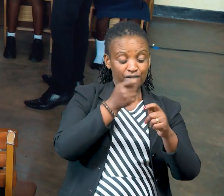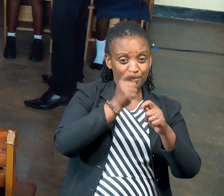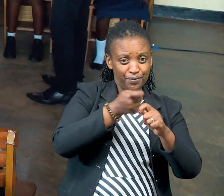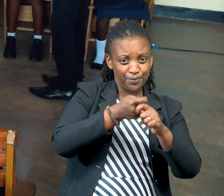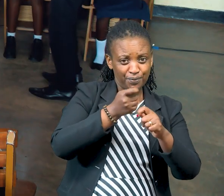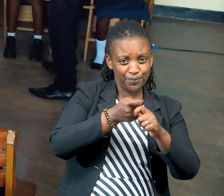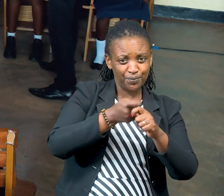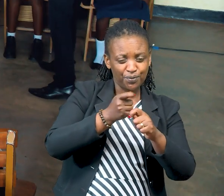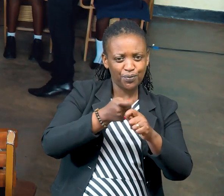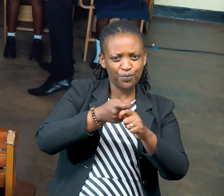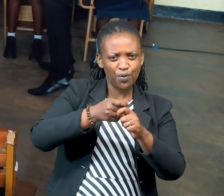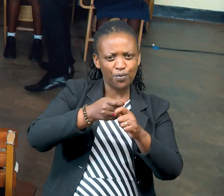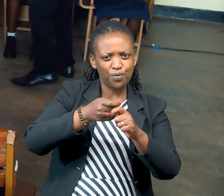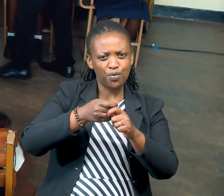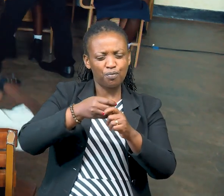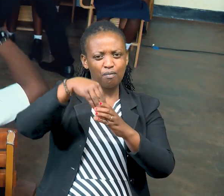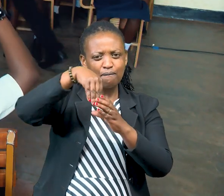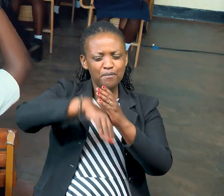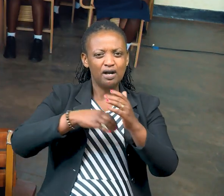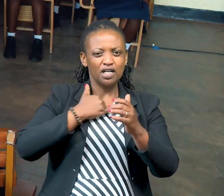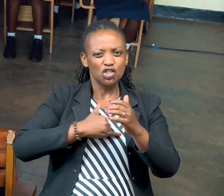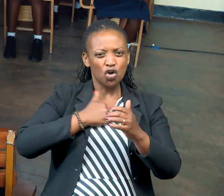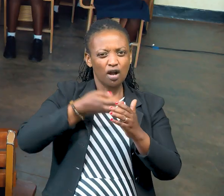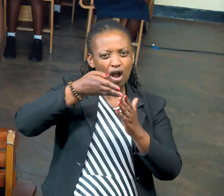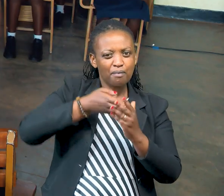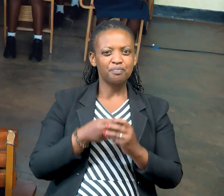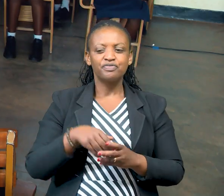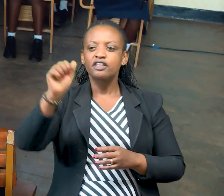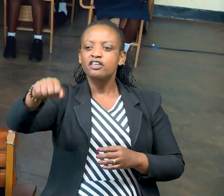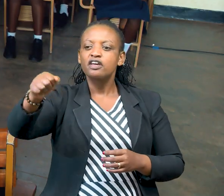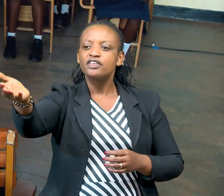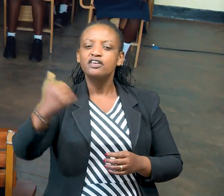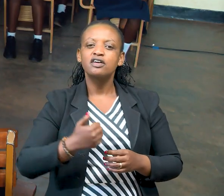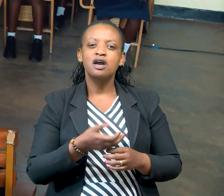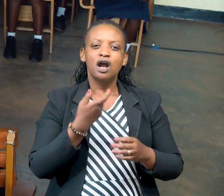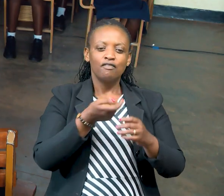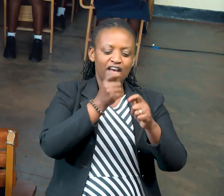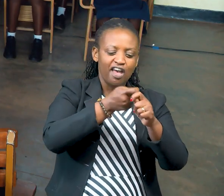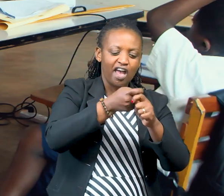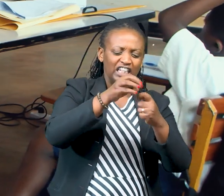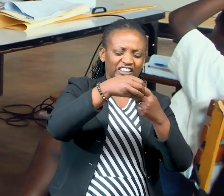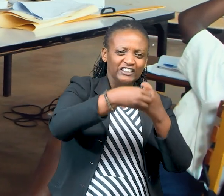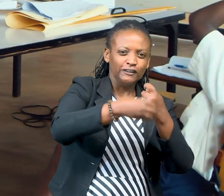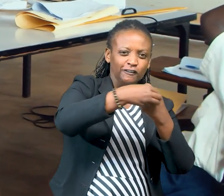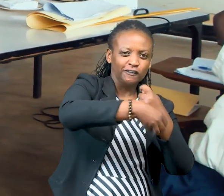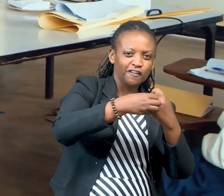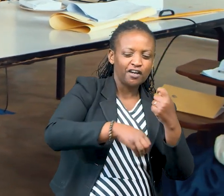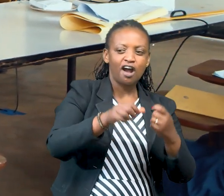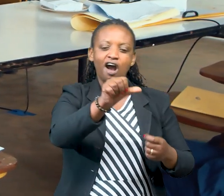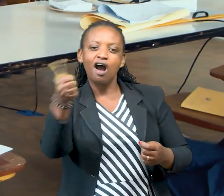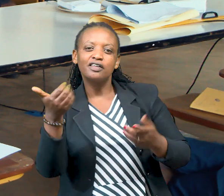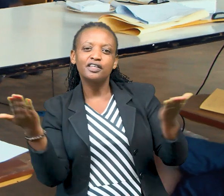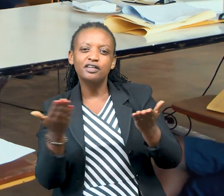Egg yolk. Thank you so much. Okay, good. Another one. Yes, Keza? Egg shell. Thank